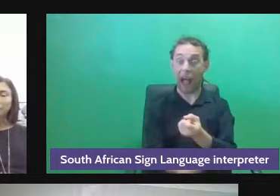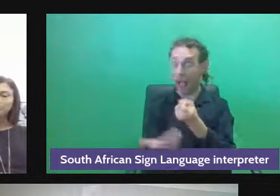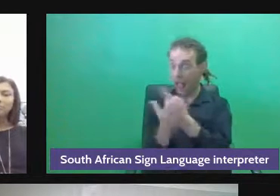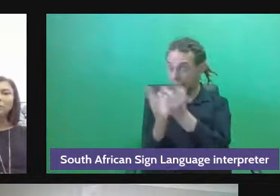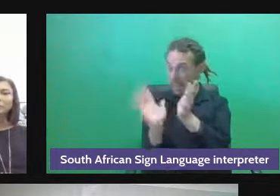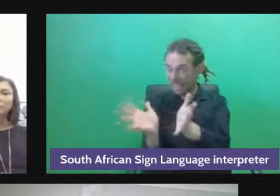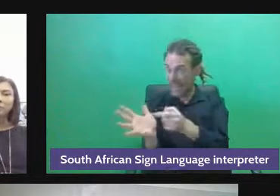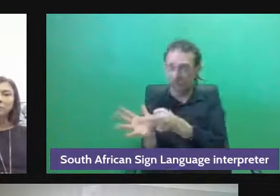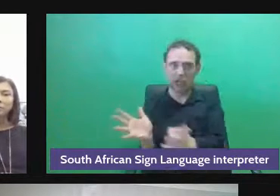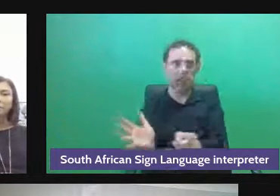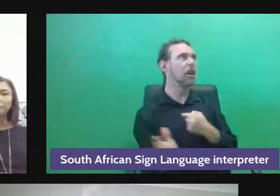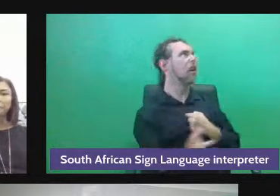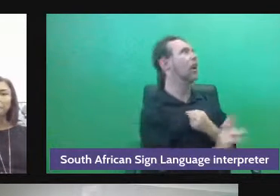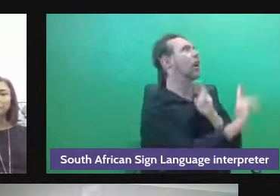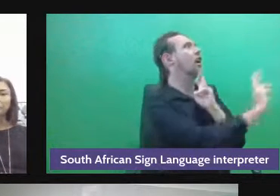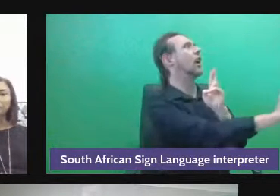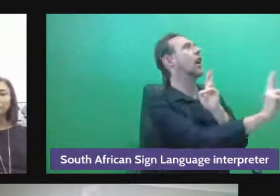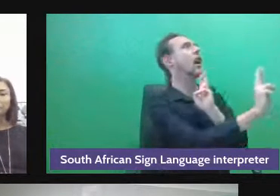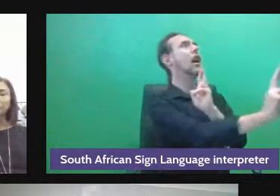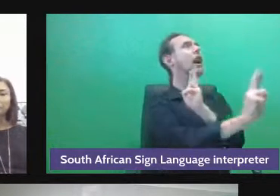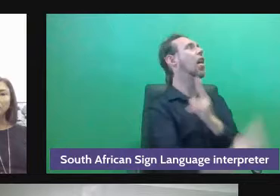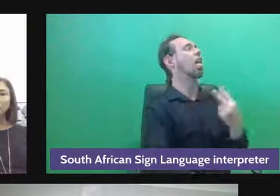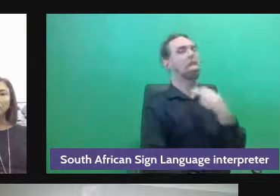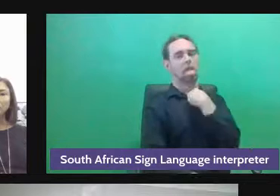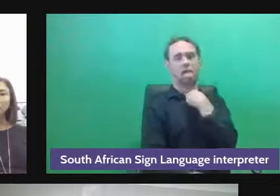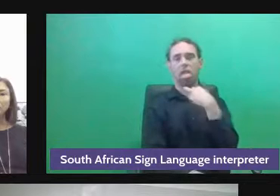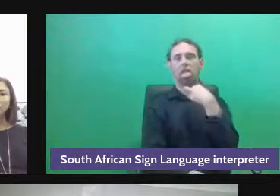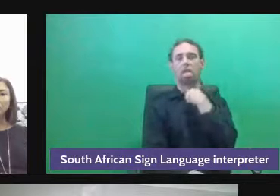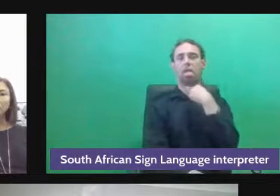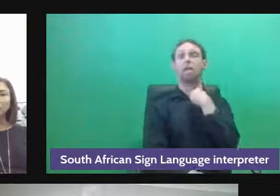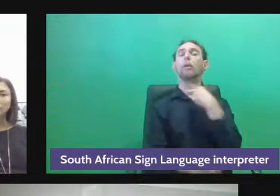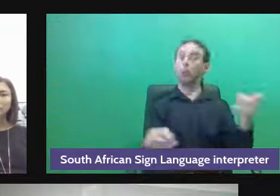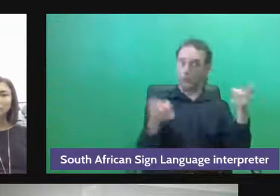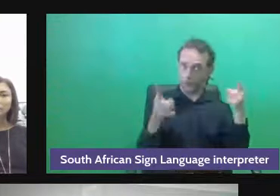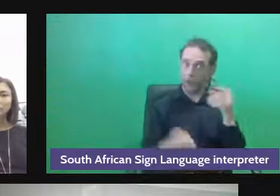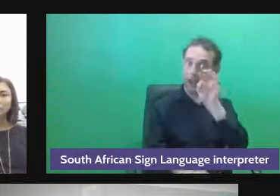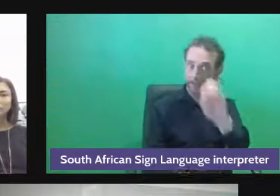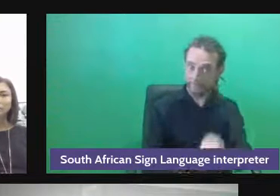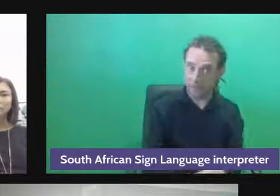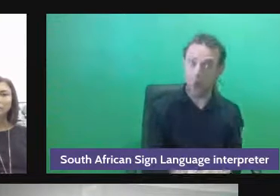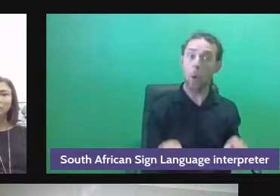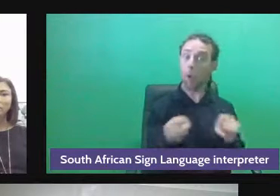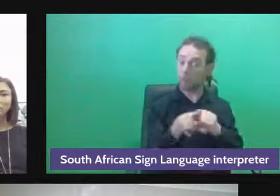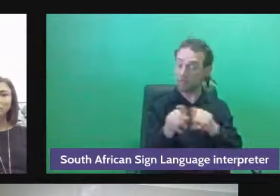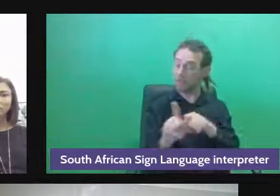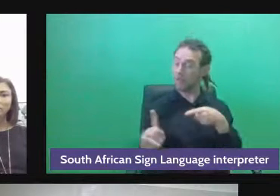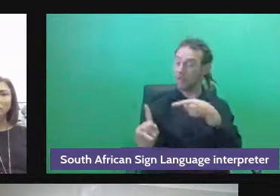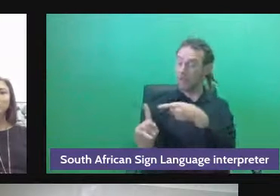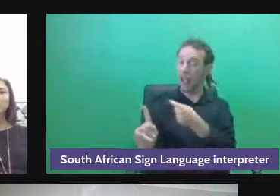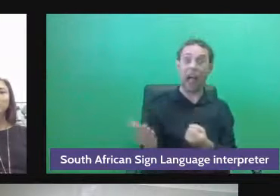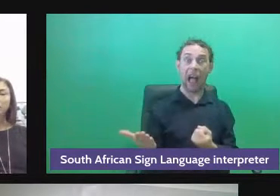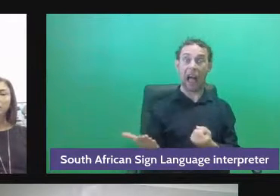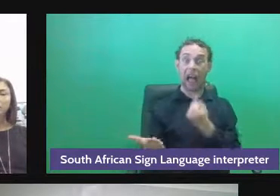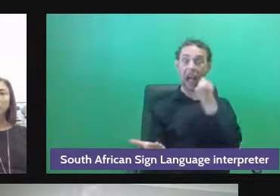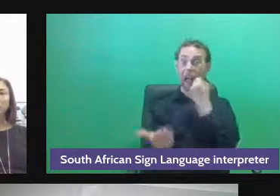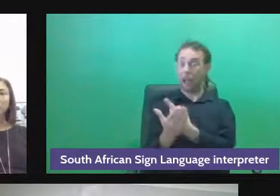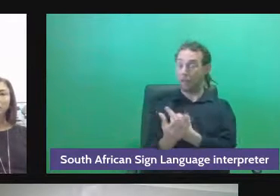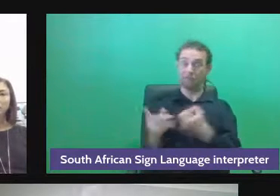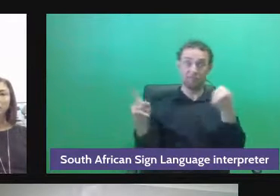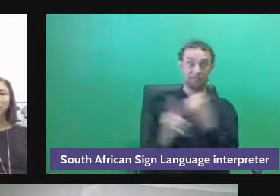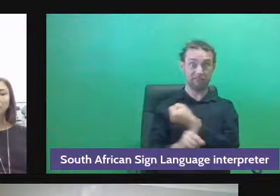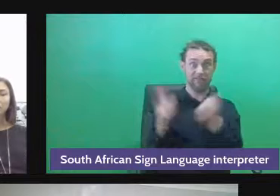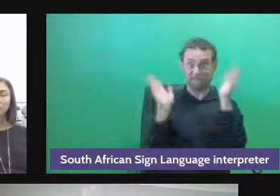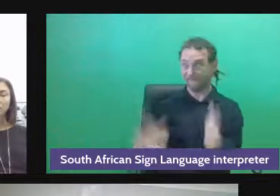services. They are more likely to face barriers when trying to report or seek assistance for gender-based